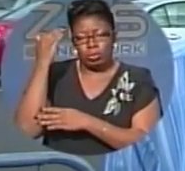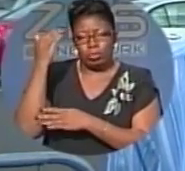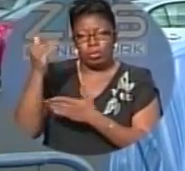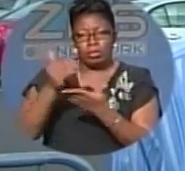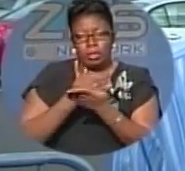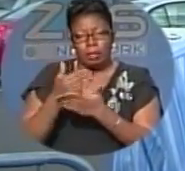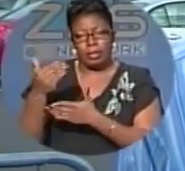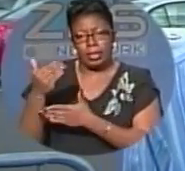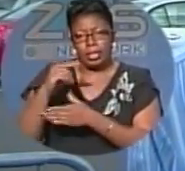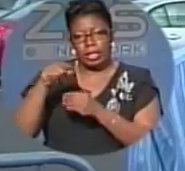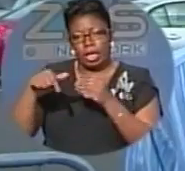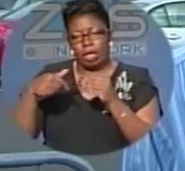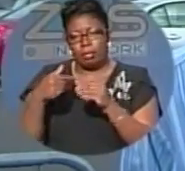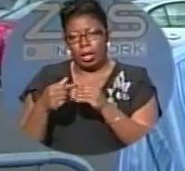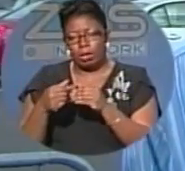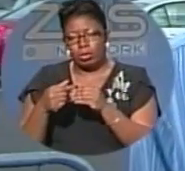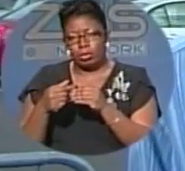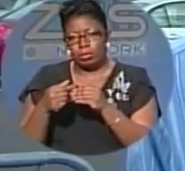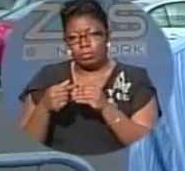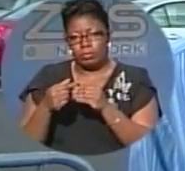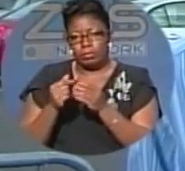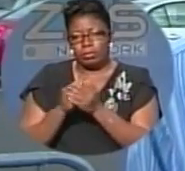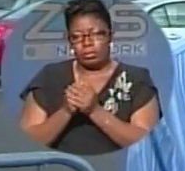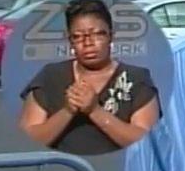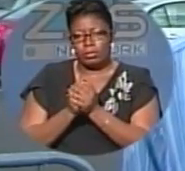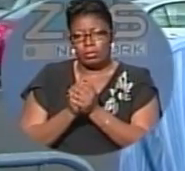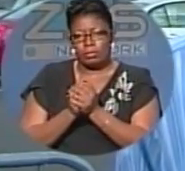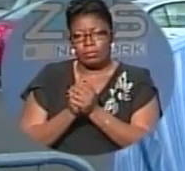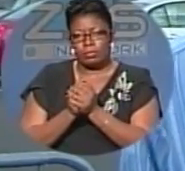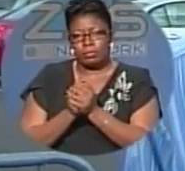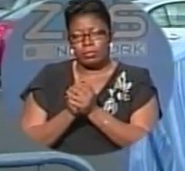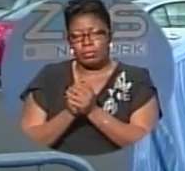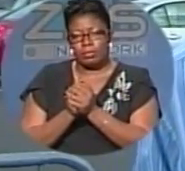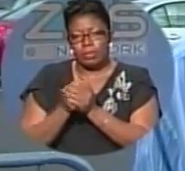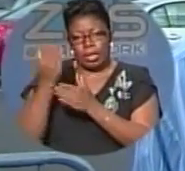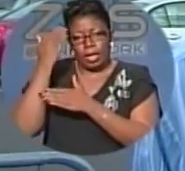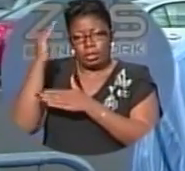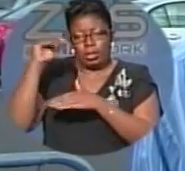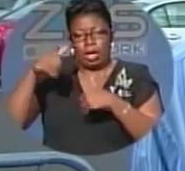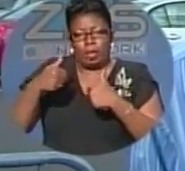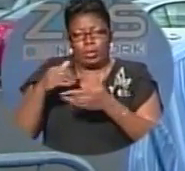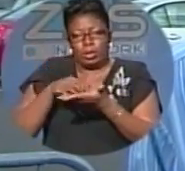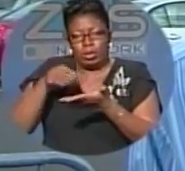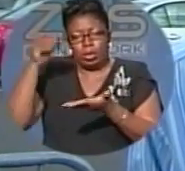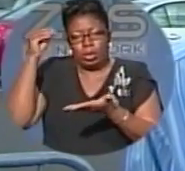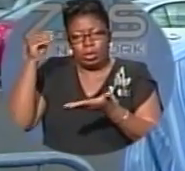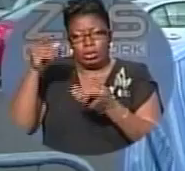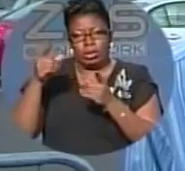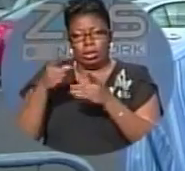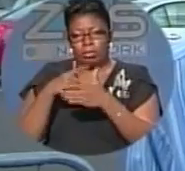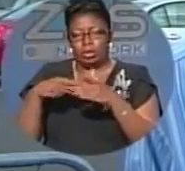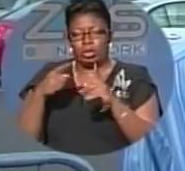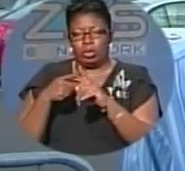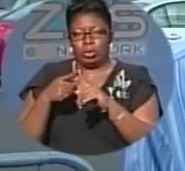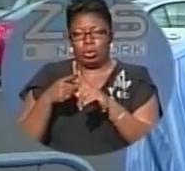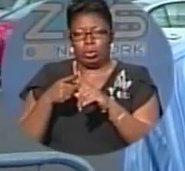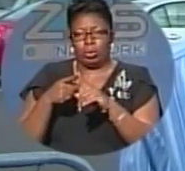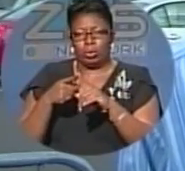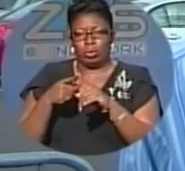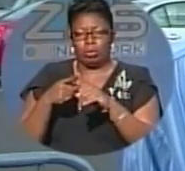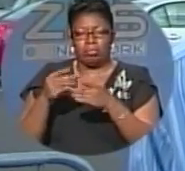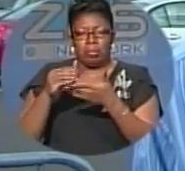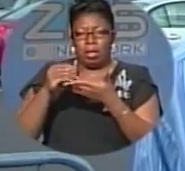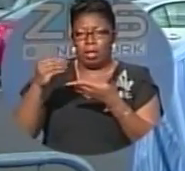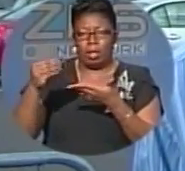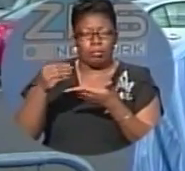something about real estate. I don't know how he ever learned about it, but he knew how to buy property, and he knew